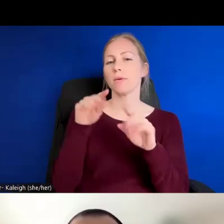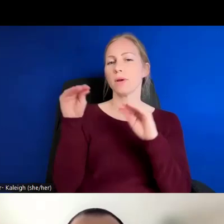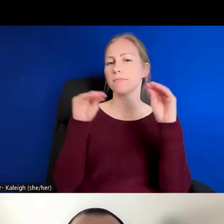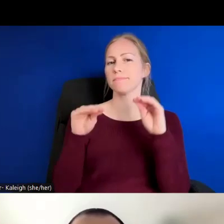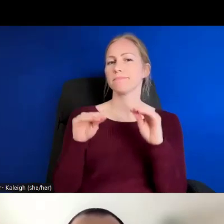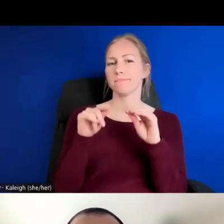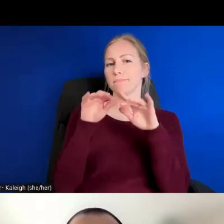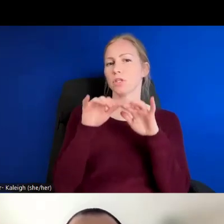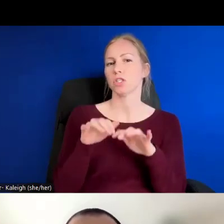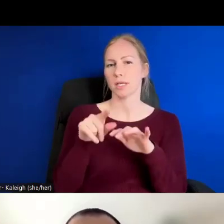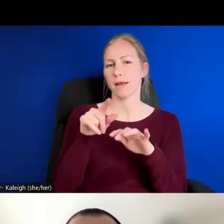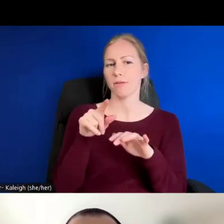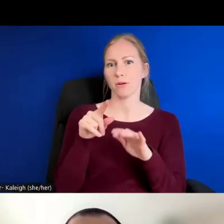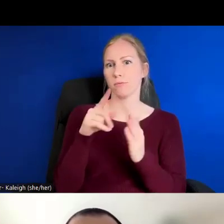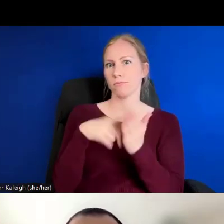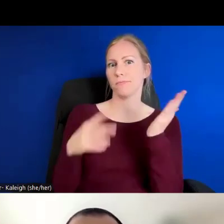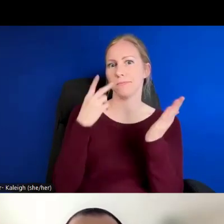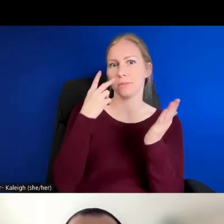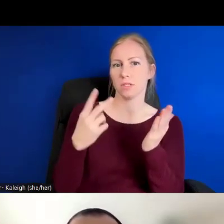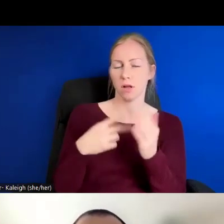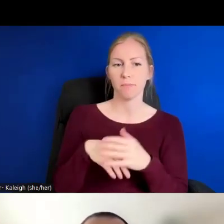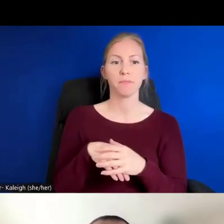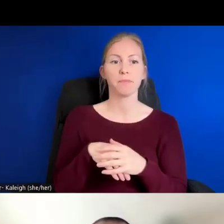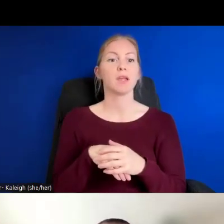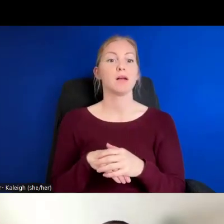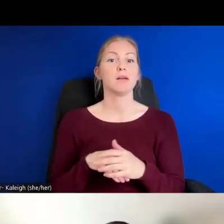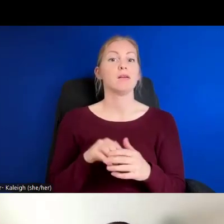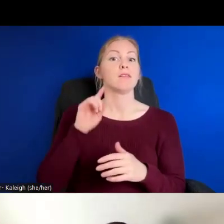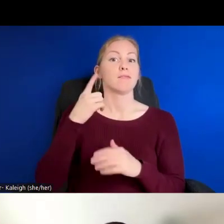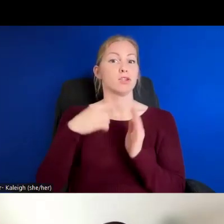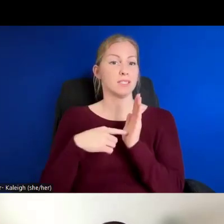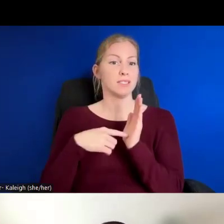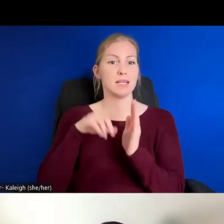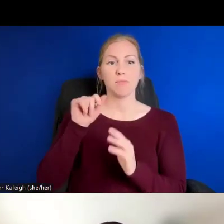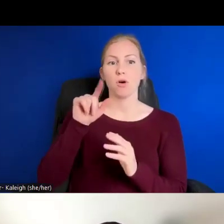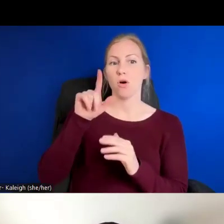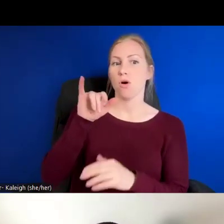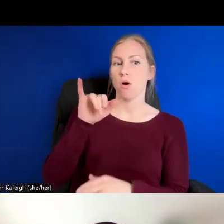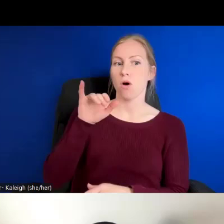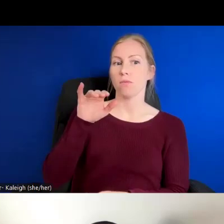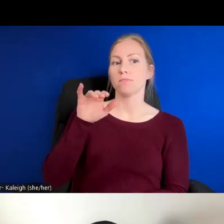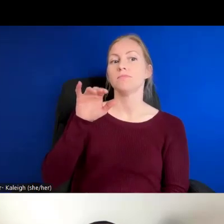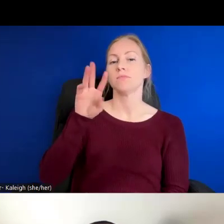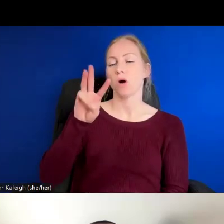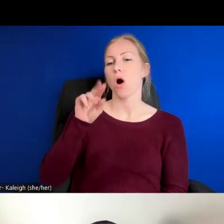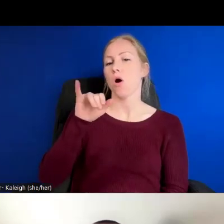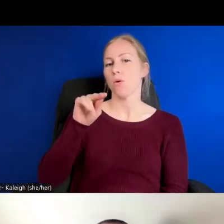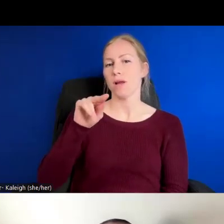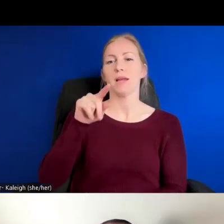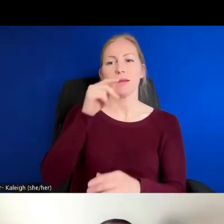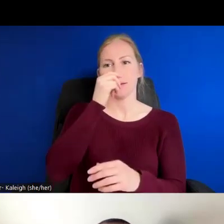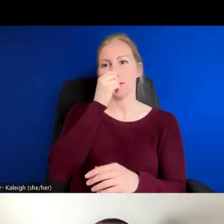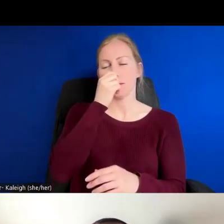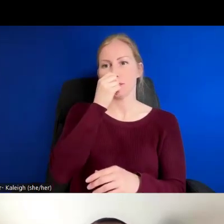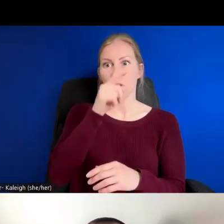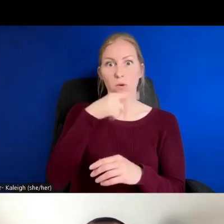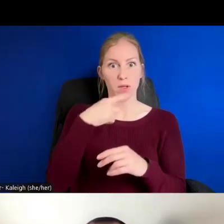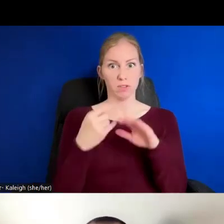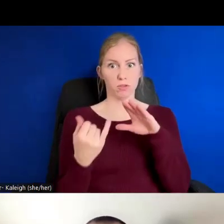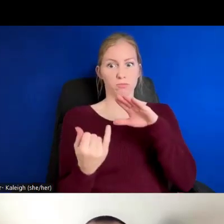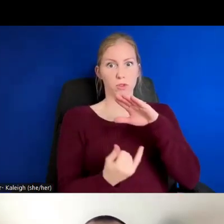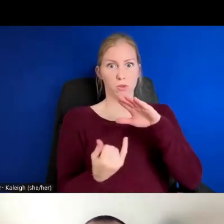Alwyn was a young man who was secluded in his cell and spent over an hour in